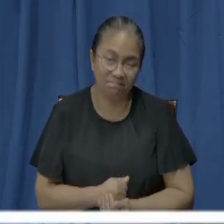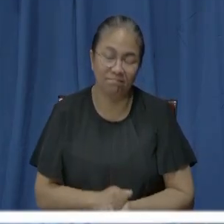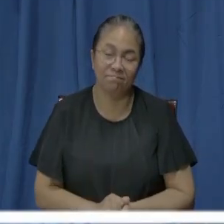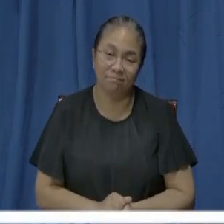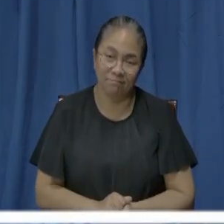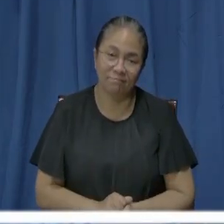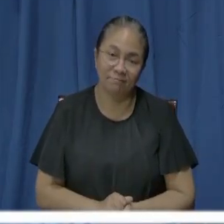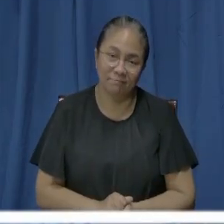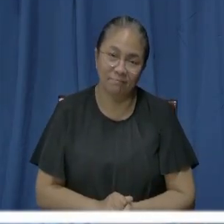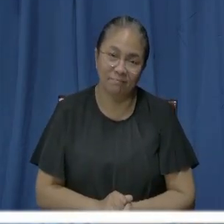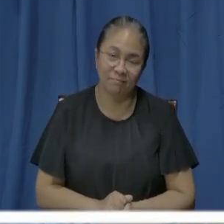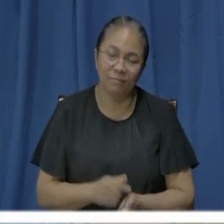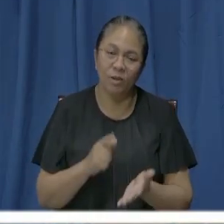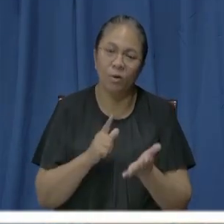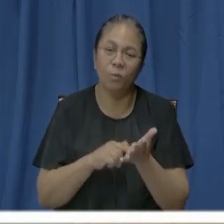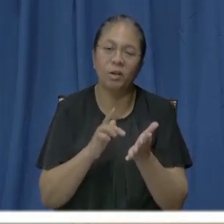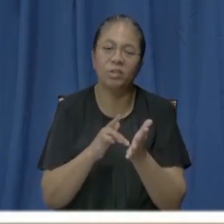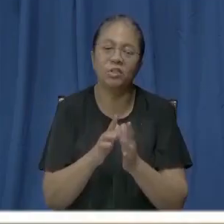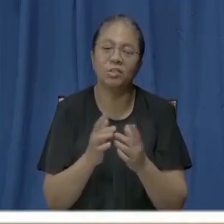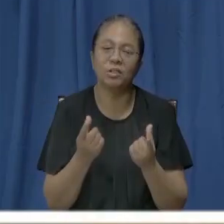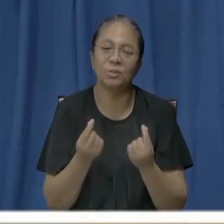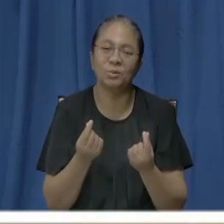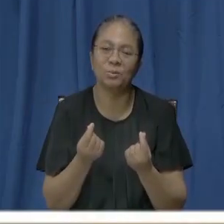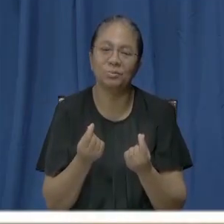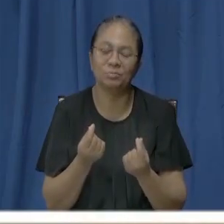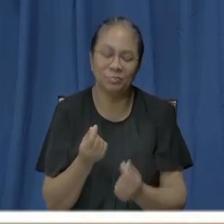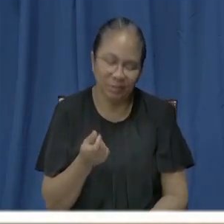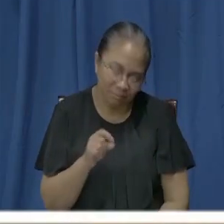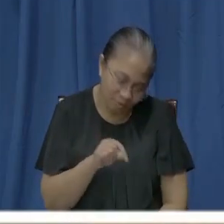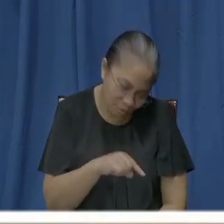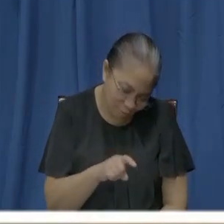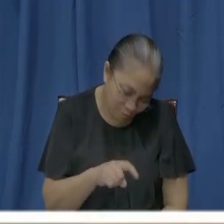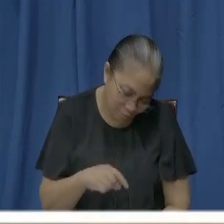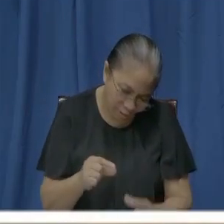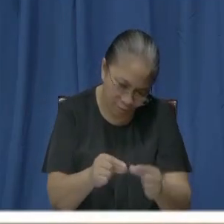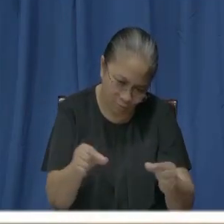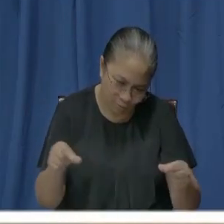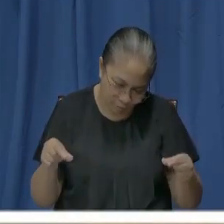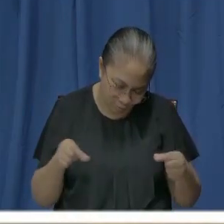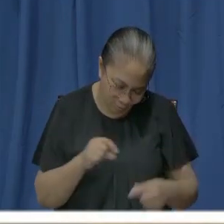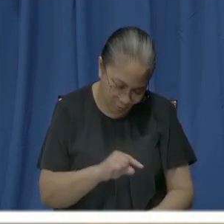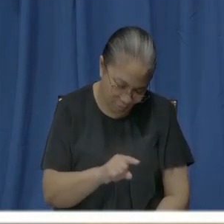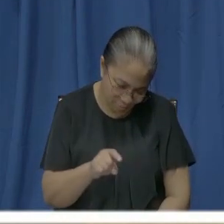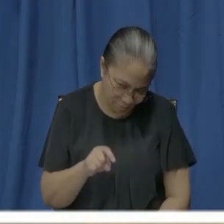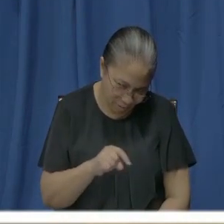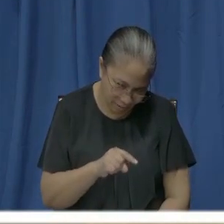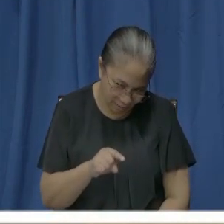What does Jesus do? He bends down and he starts to write on the ground with his finger.